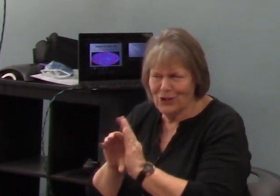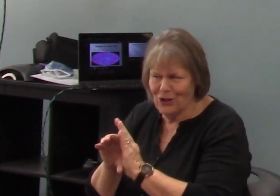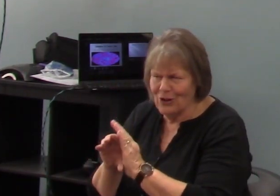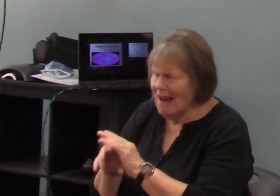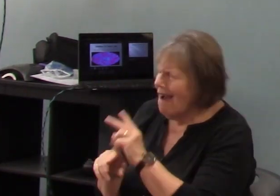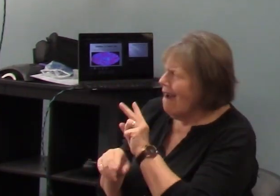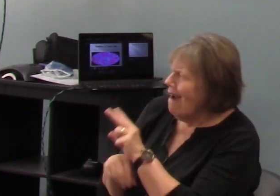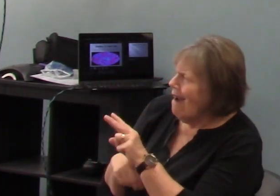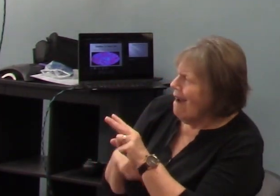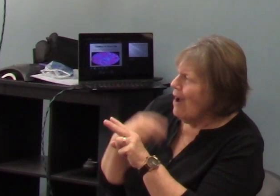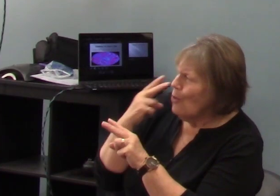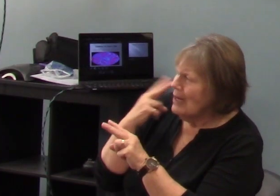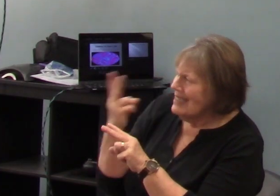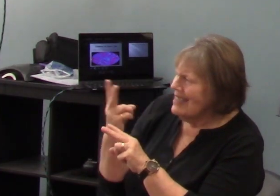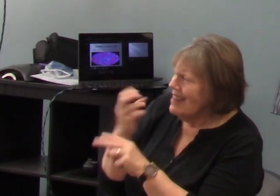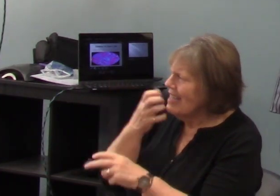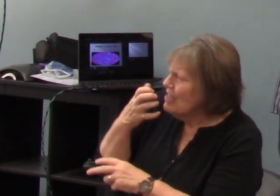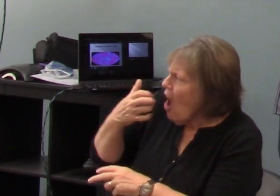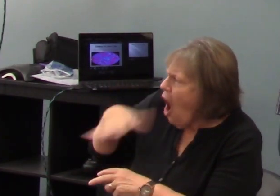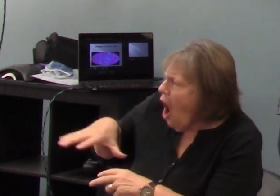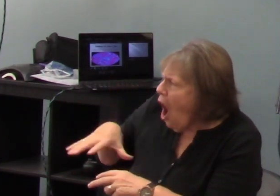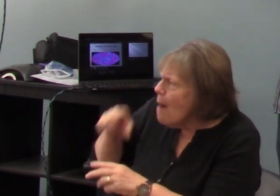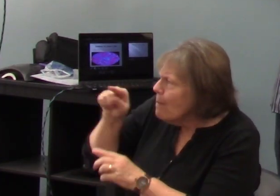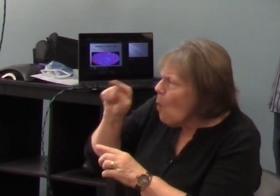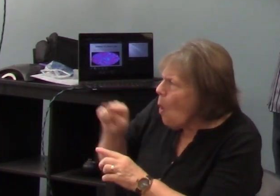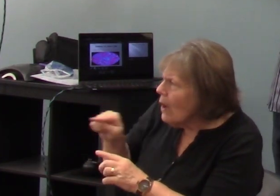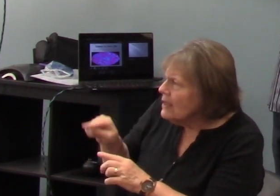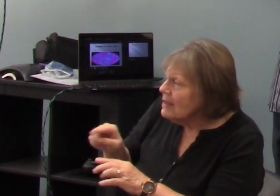see these hot points here, but galaxies aren't that big.